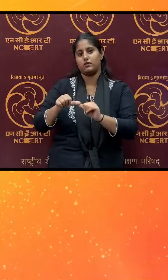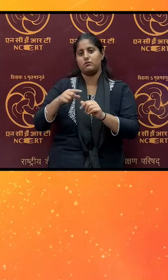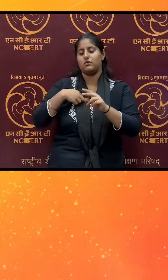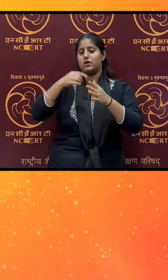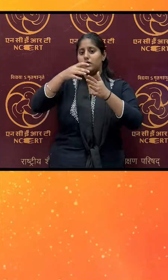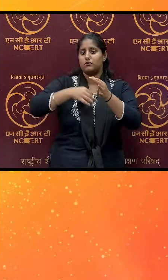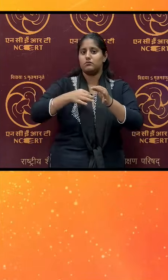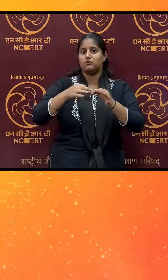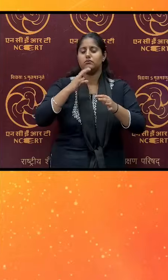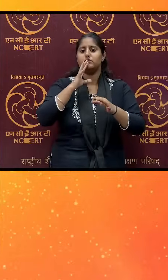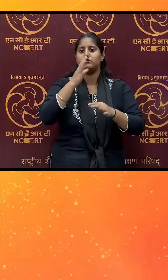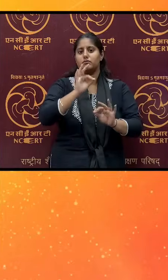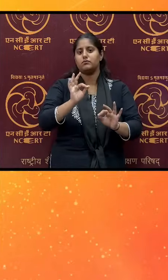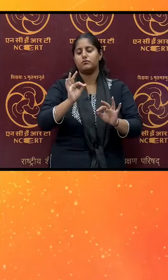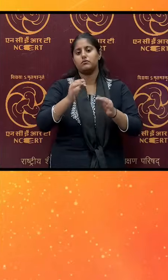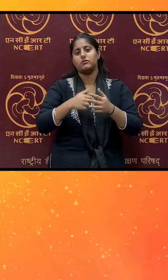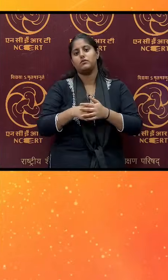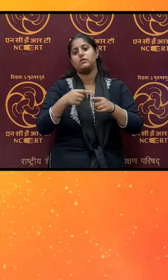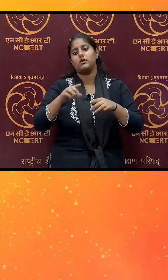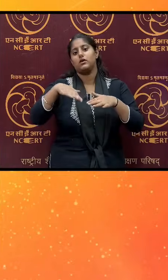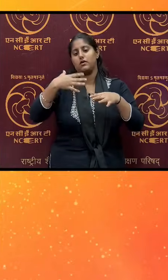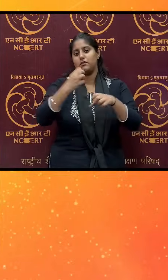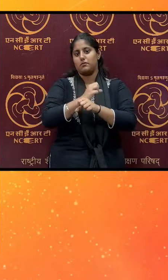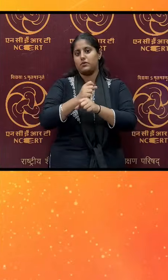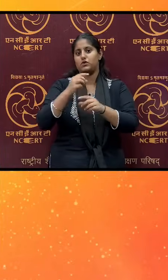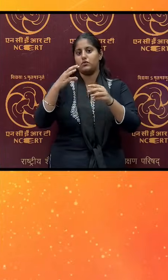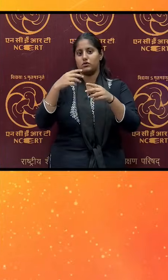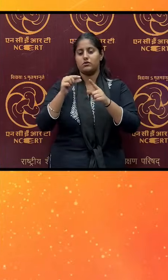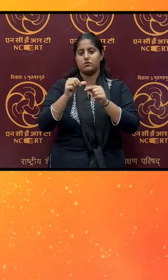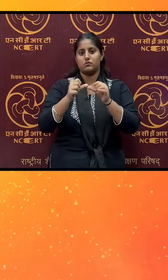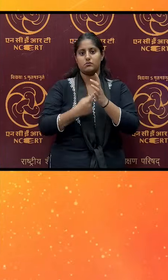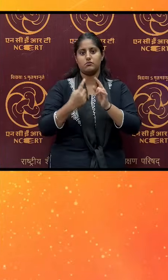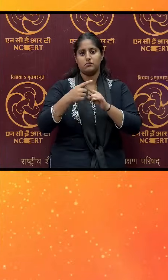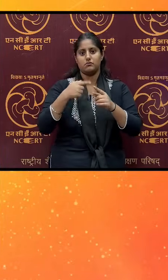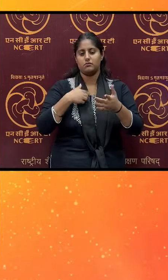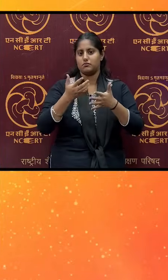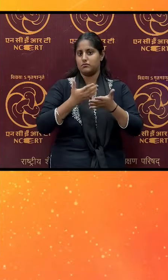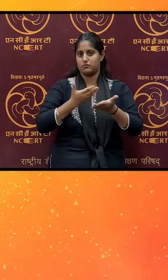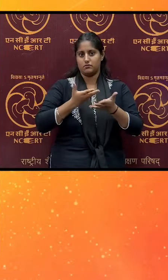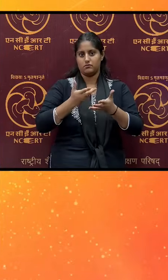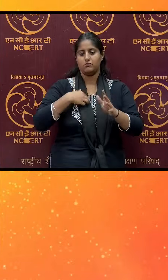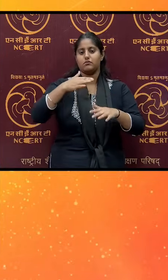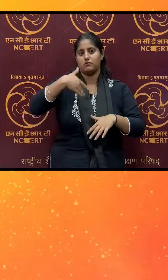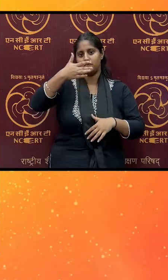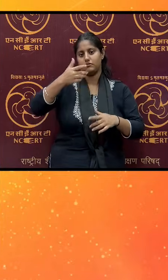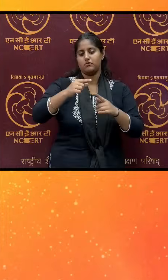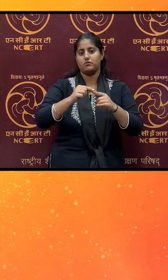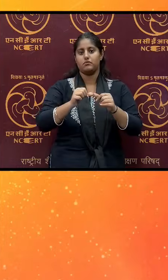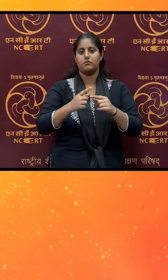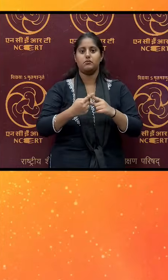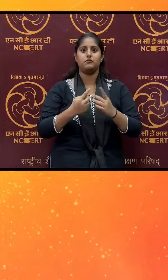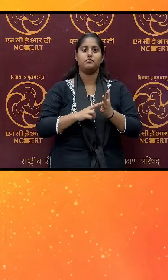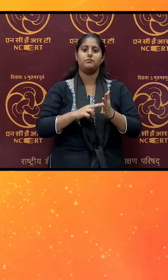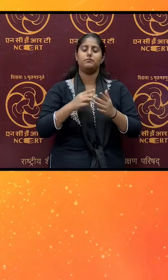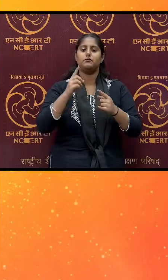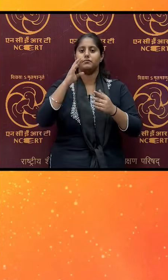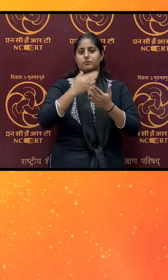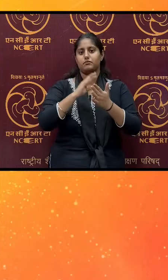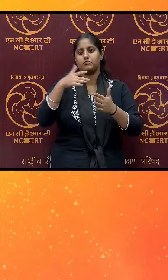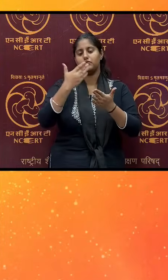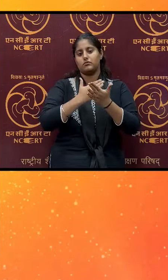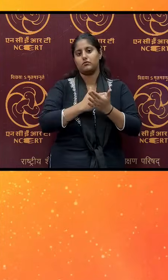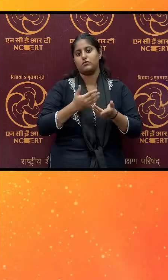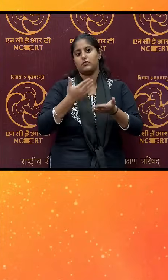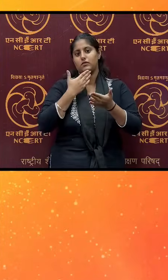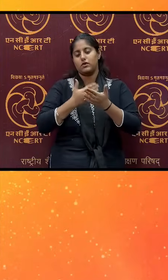trigonometry, and the remaining part what we have not studied or not discussed, we will try to cover it in our next session. Thank you so much ma'am